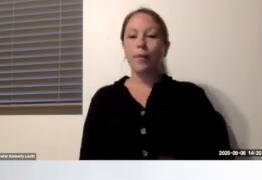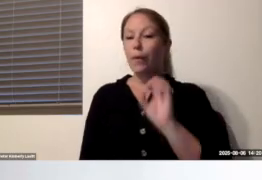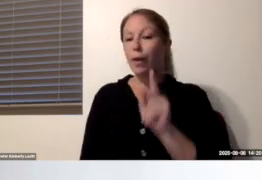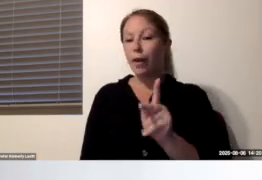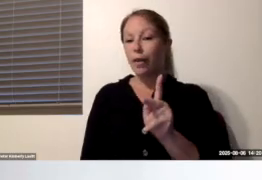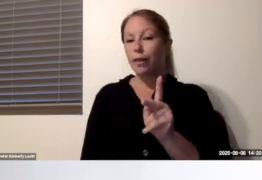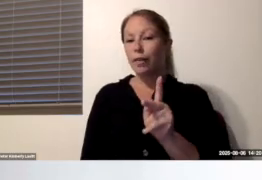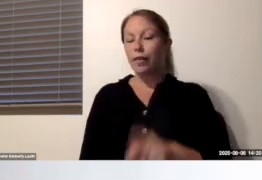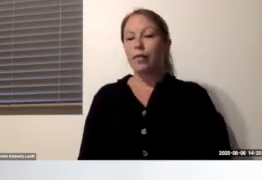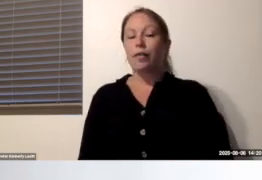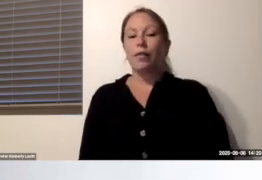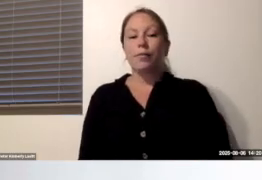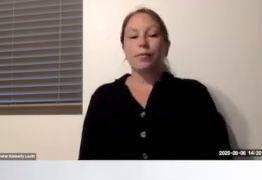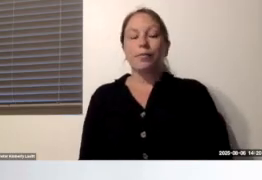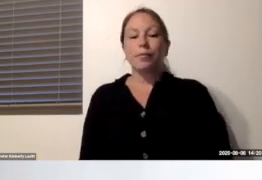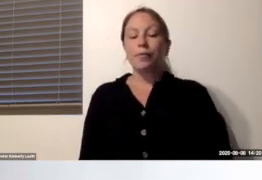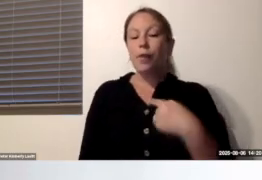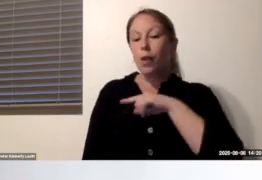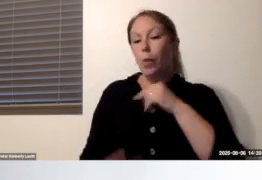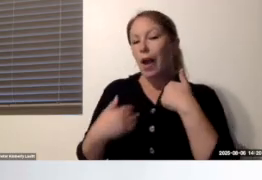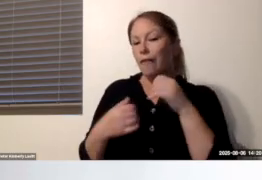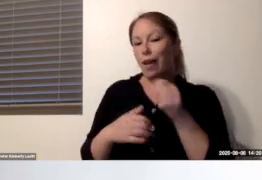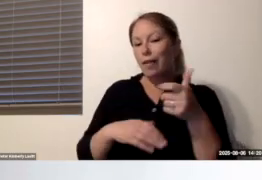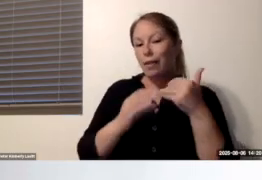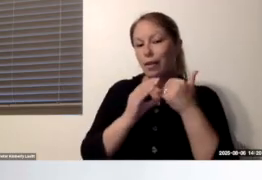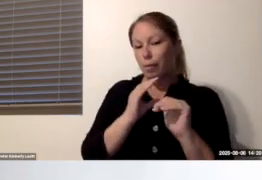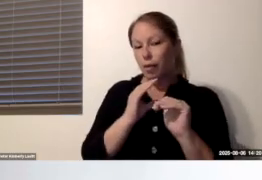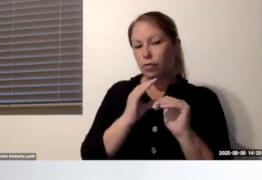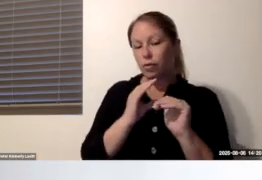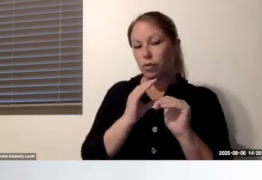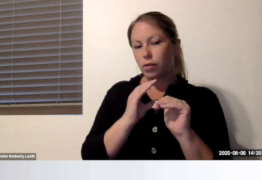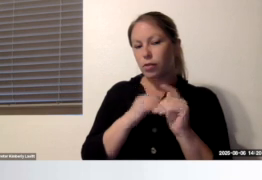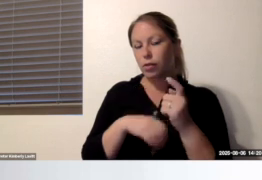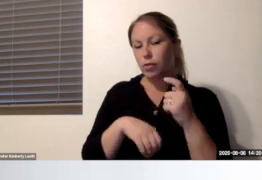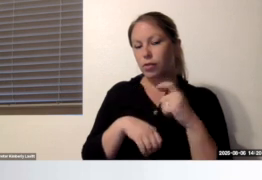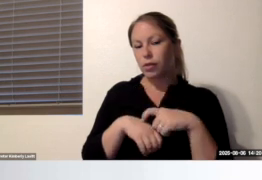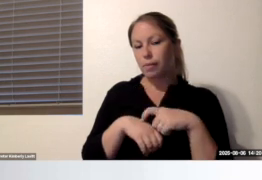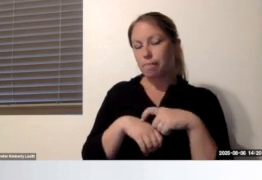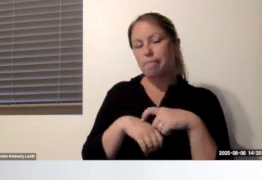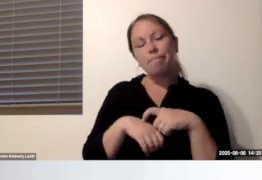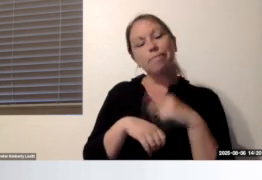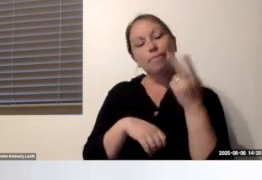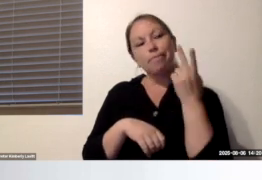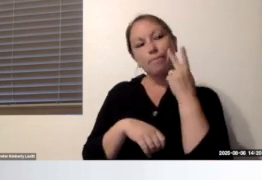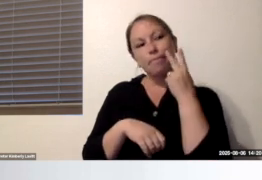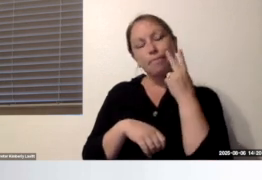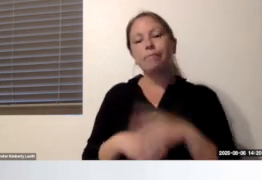Okay. Do we have any emails at this time?